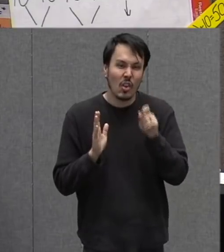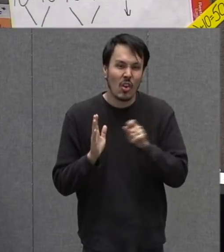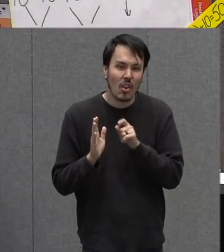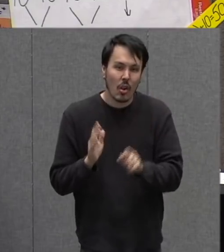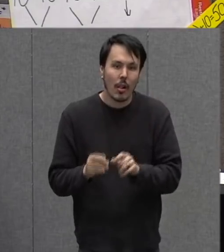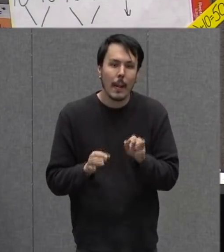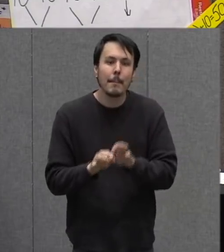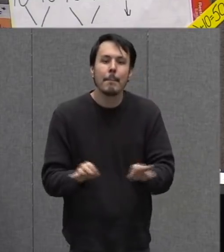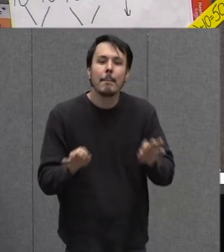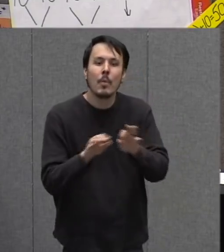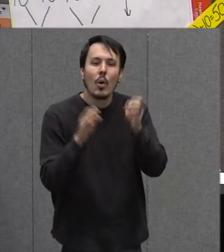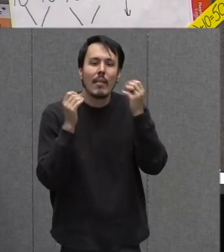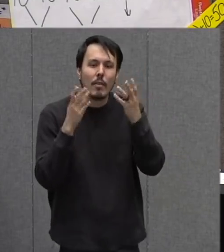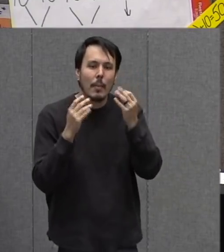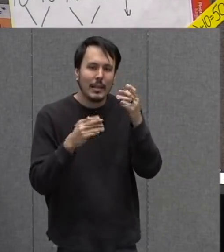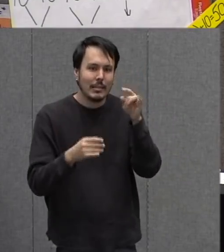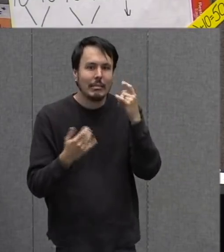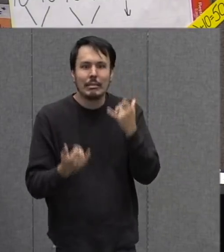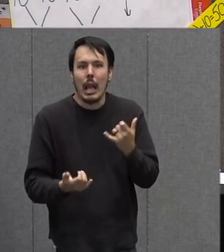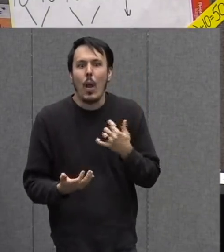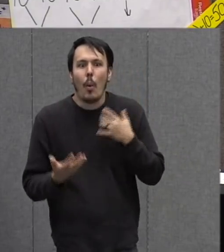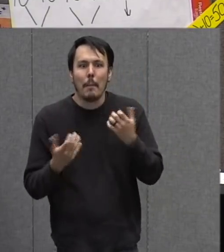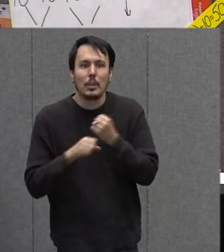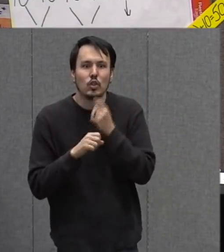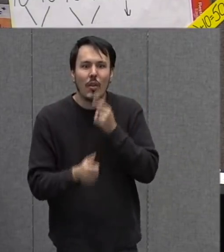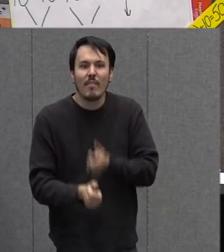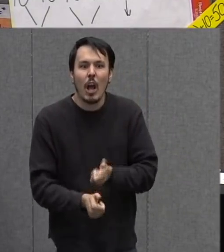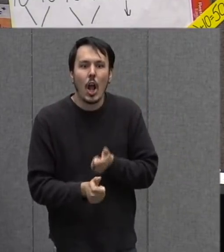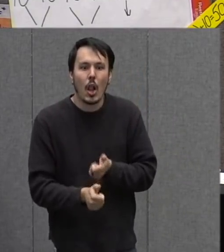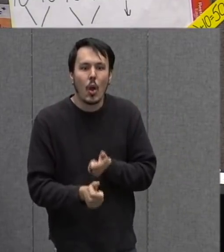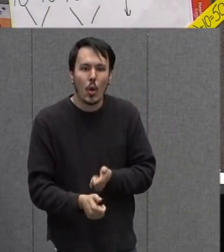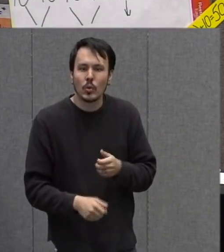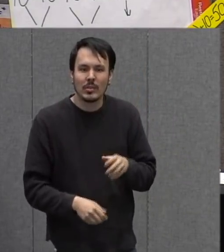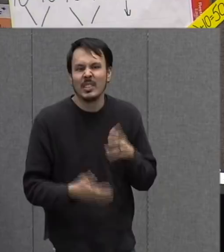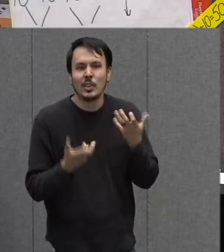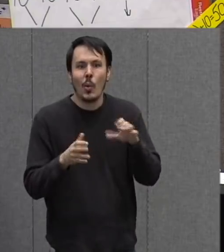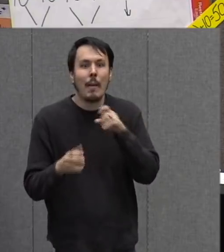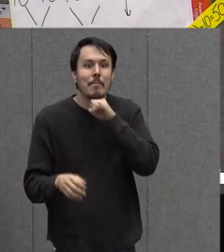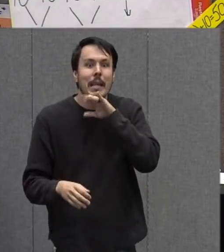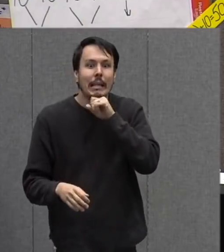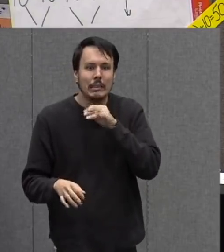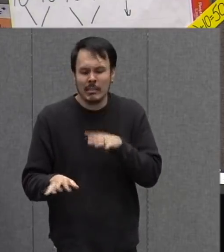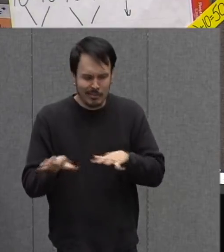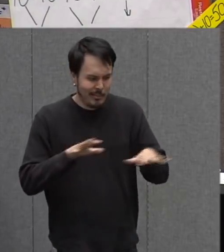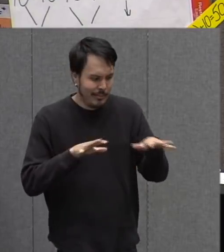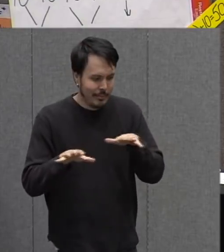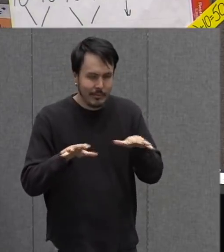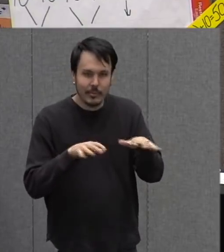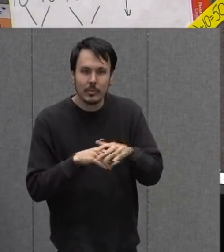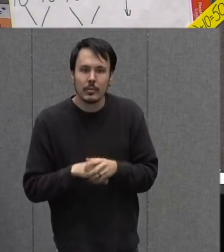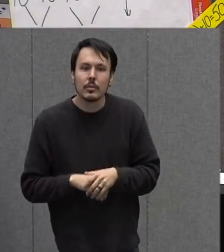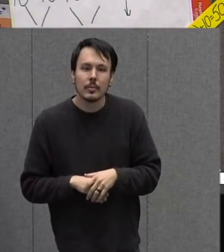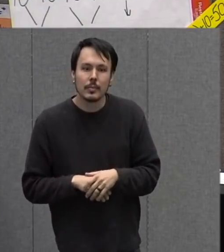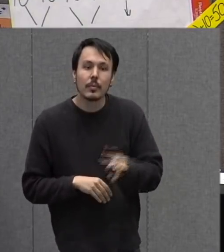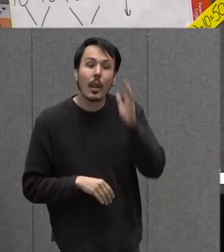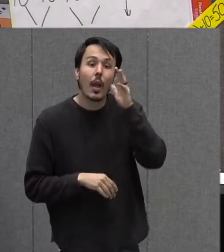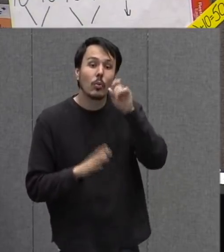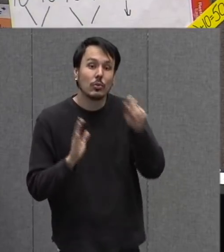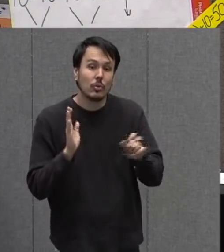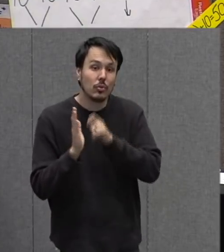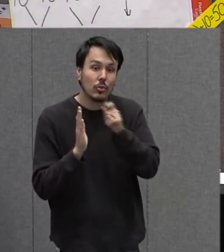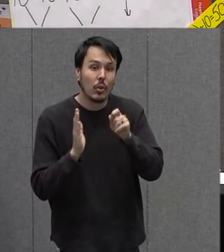information, because now I'm getting all over the place, right? Is this starting to look like it's all over the place? Yeah, it is. So let me circle